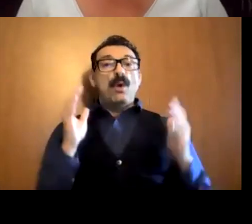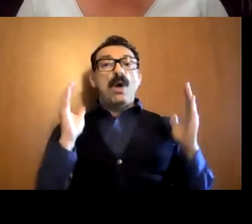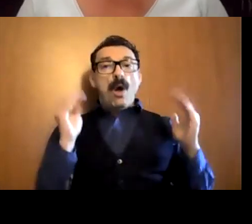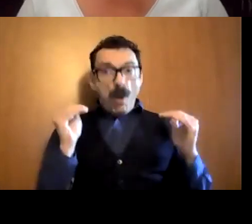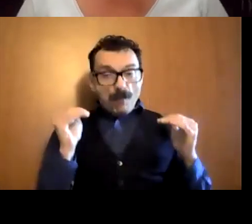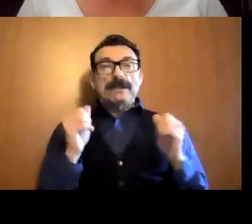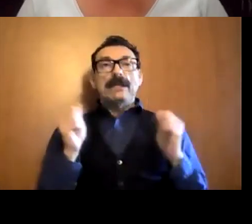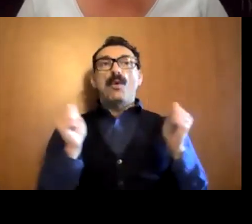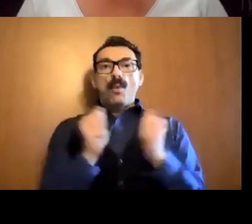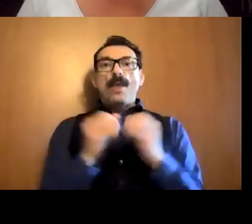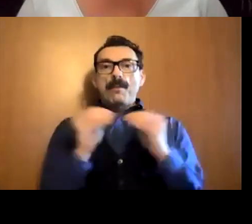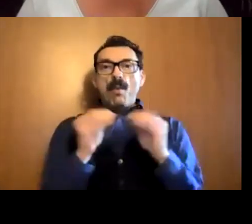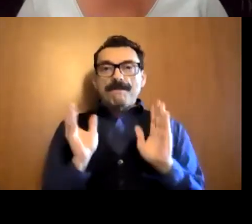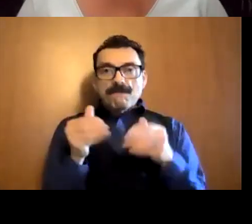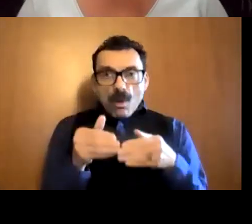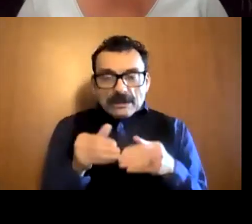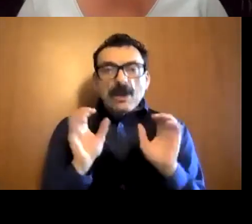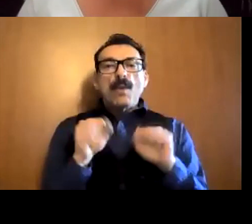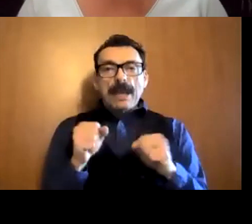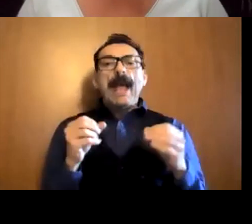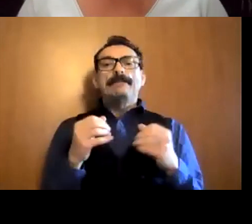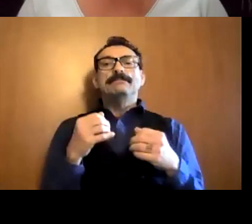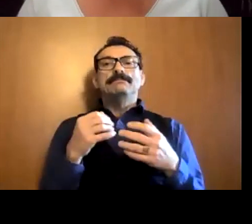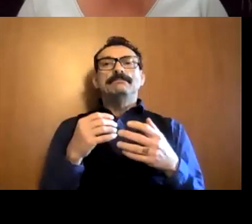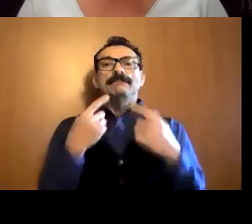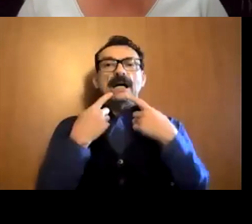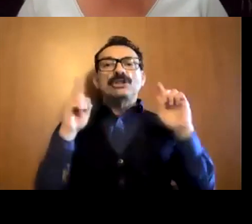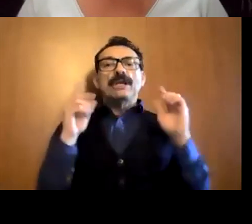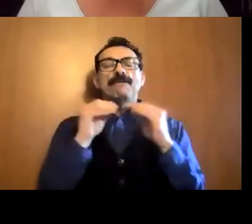we can continue to make that progress.